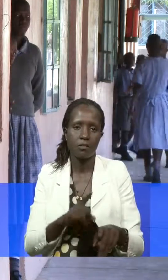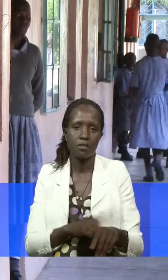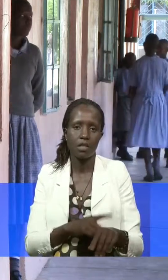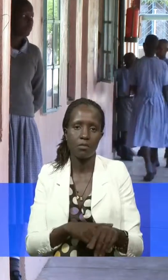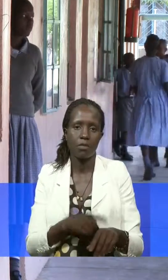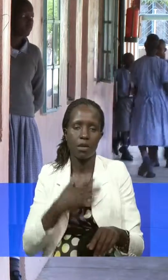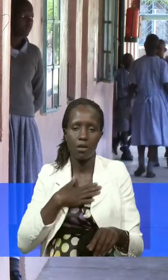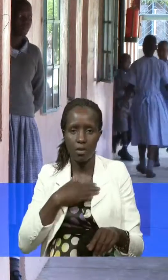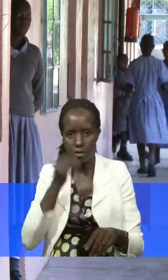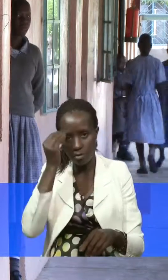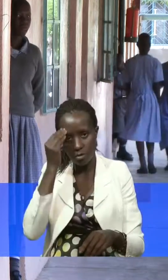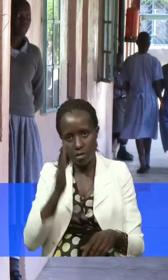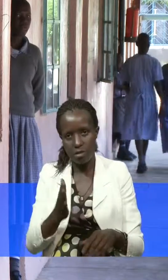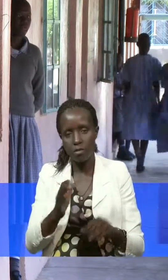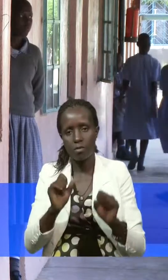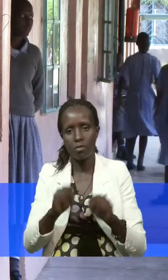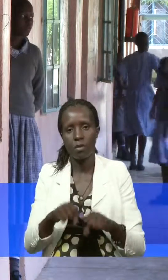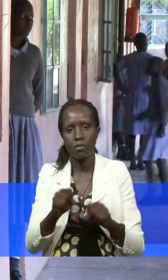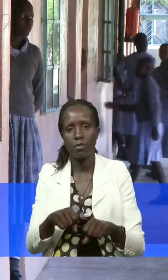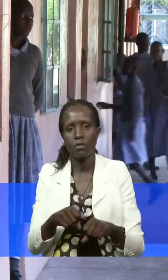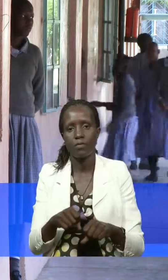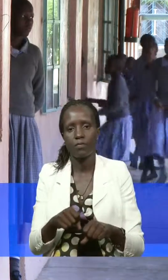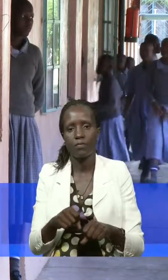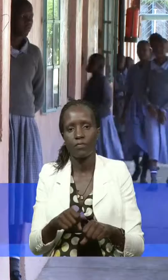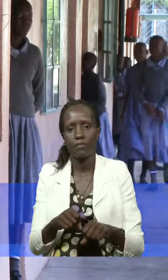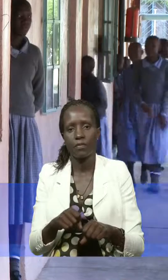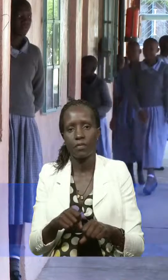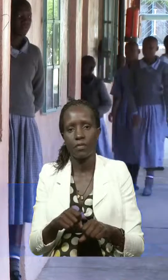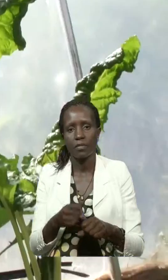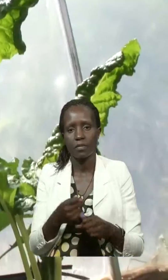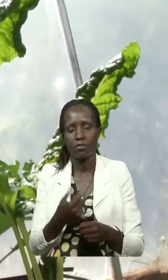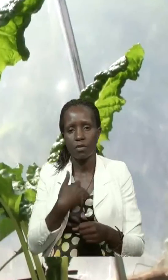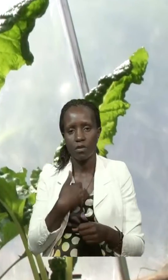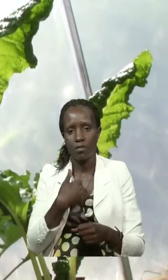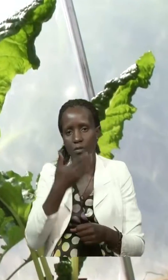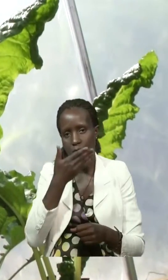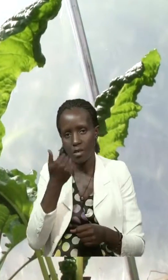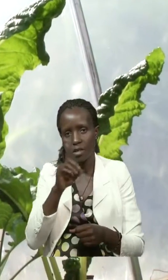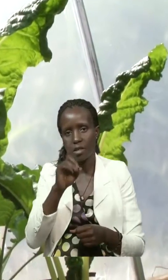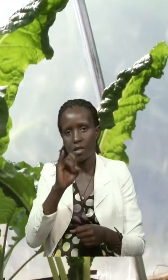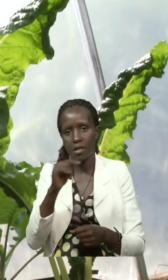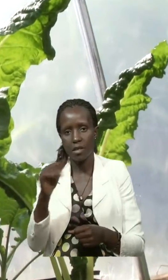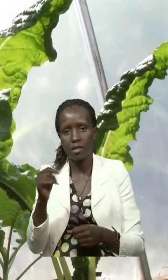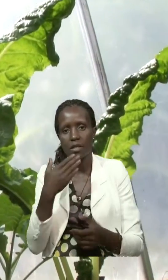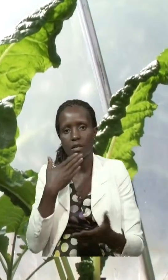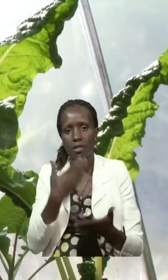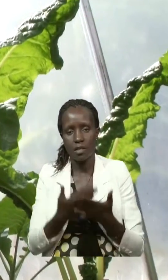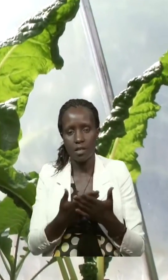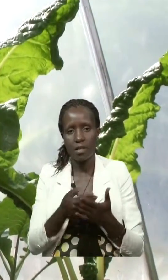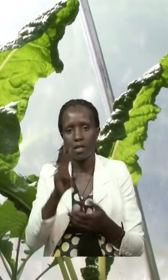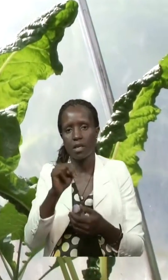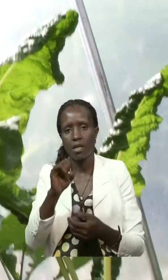time, our learners will be able to supplement their nutrition. We would like to thank the